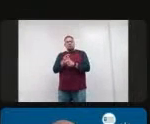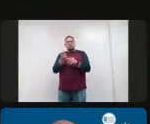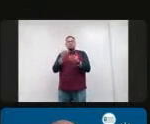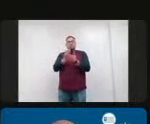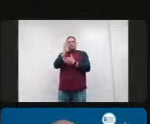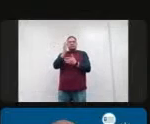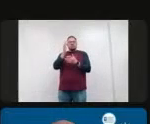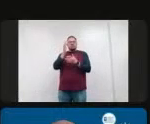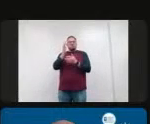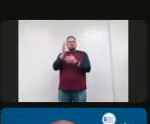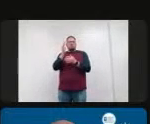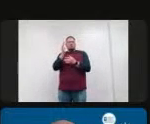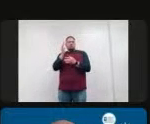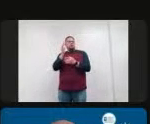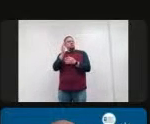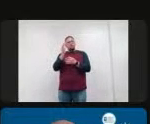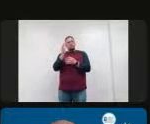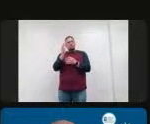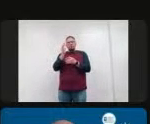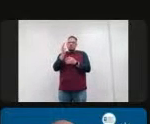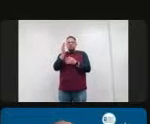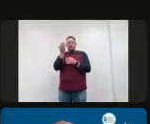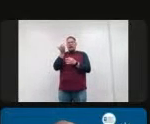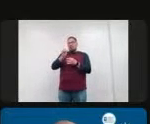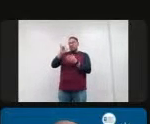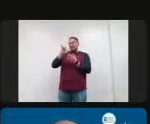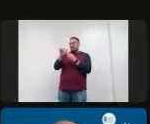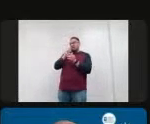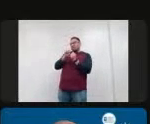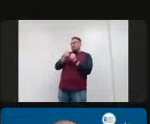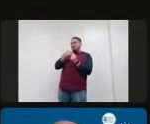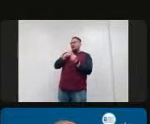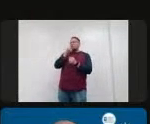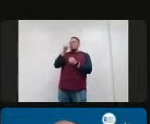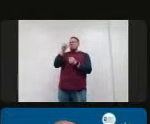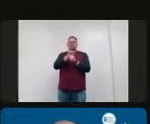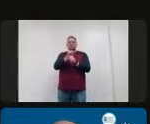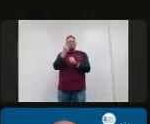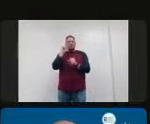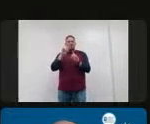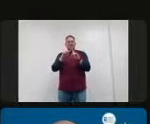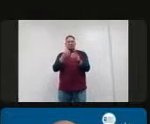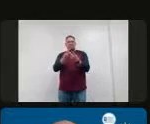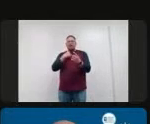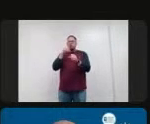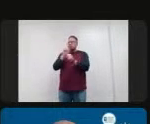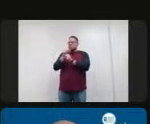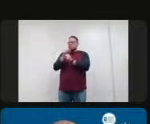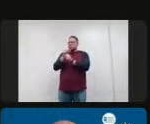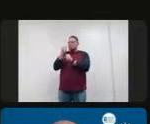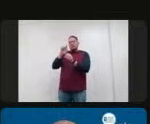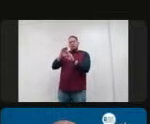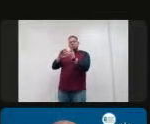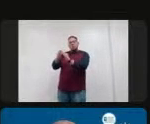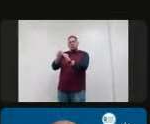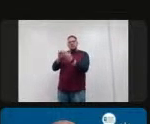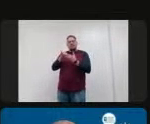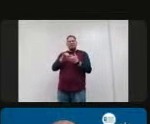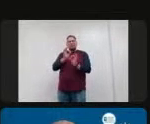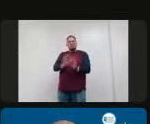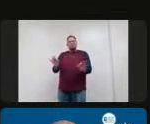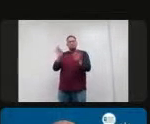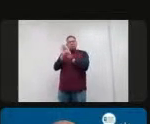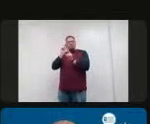anybody who asks me from my constituents. I don't work for the district, I work for the community. That's really important to keep that framework in